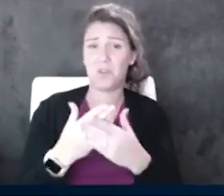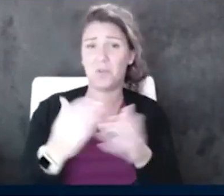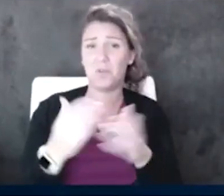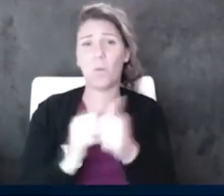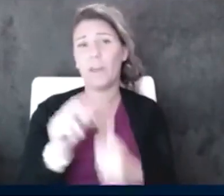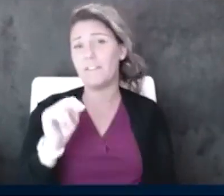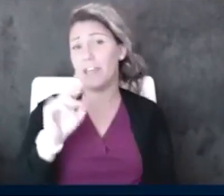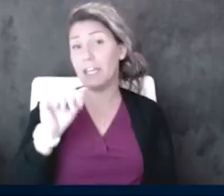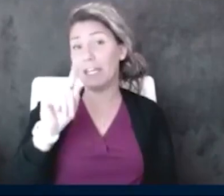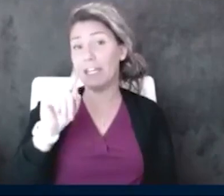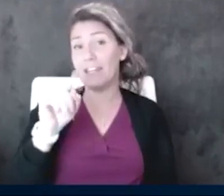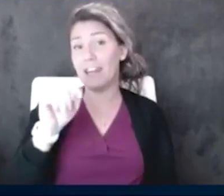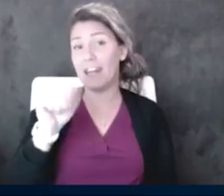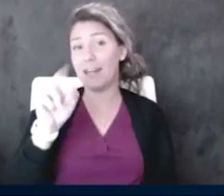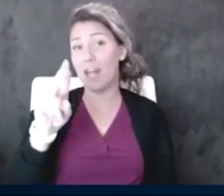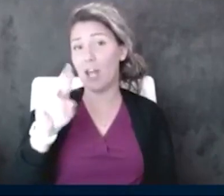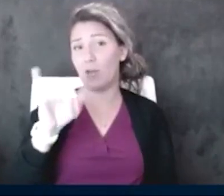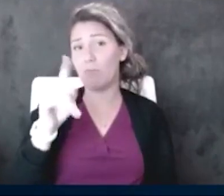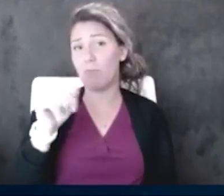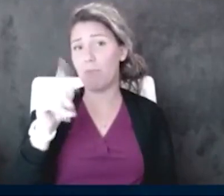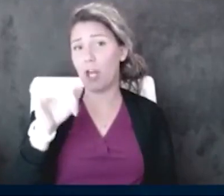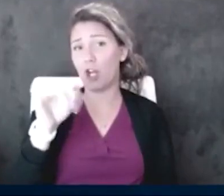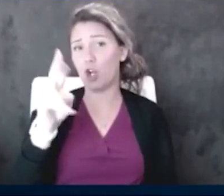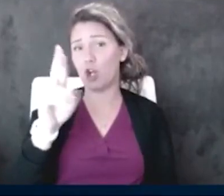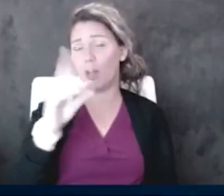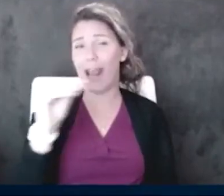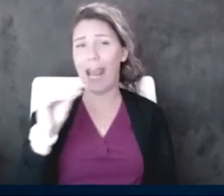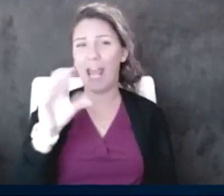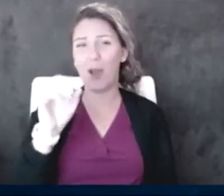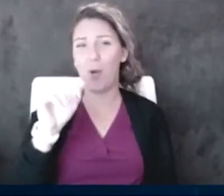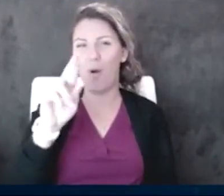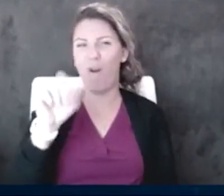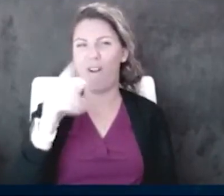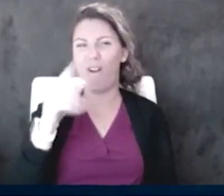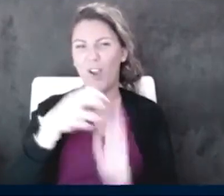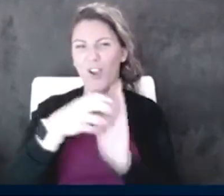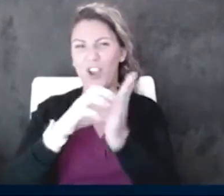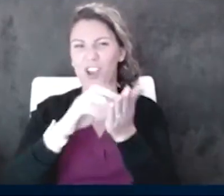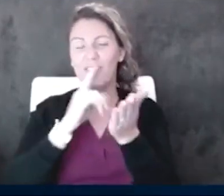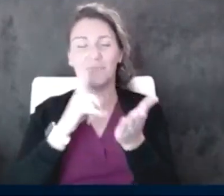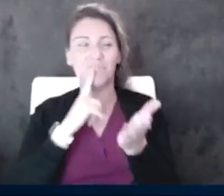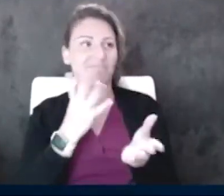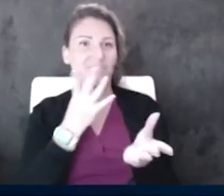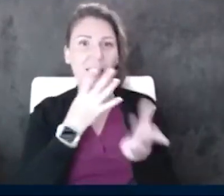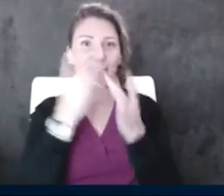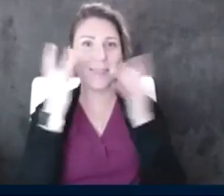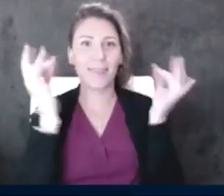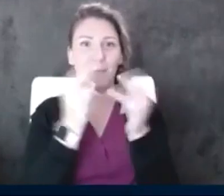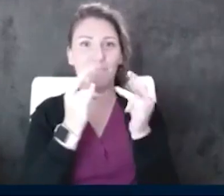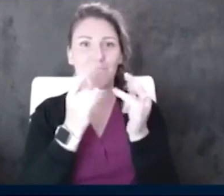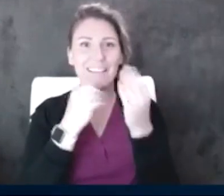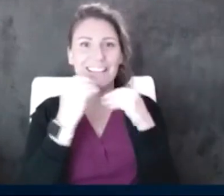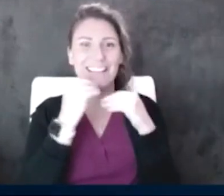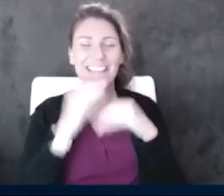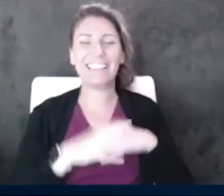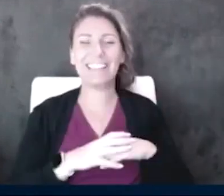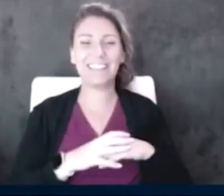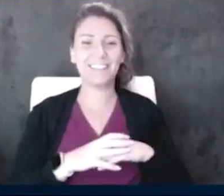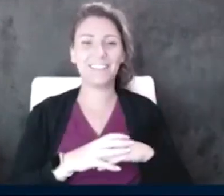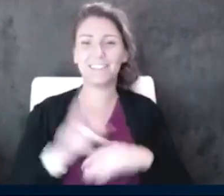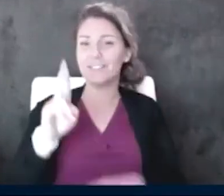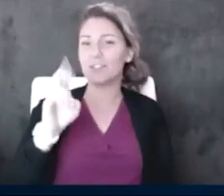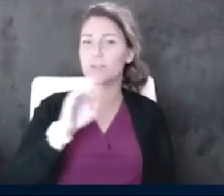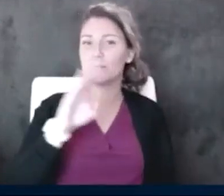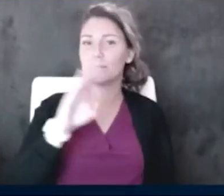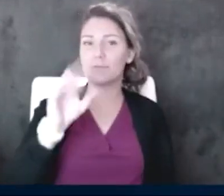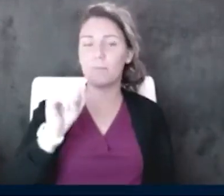Oreos. That usually helps me get right back. I get right back on track with those. You know that. So Rebecca wants to know, and maybe